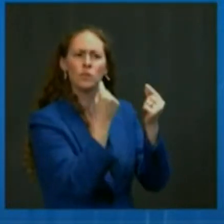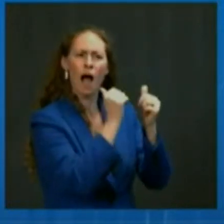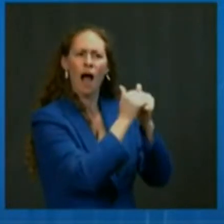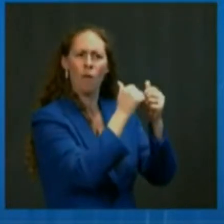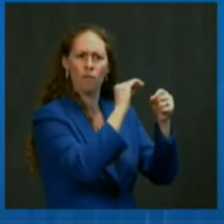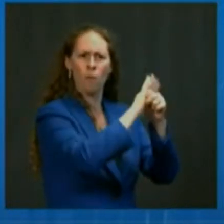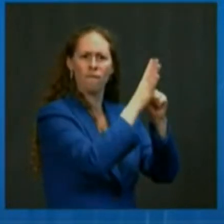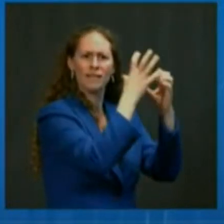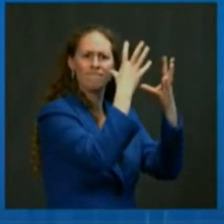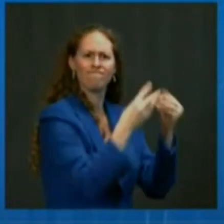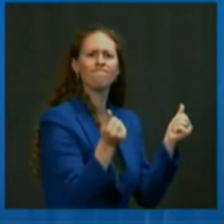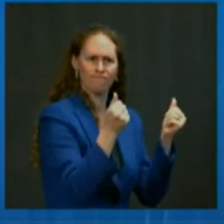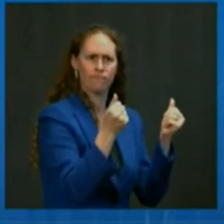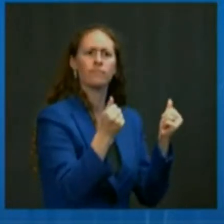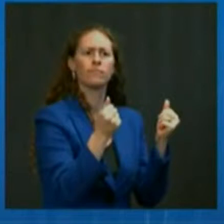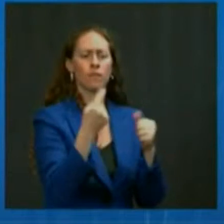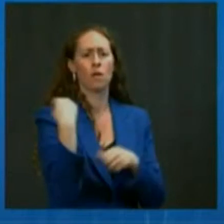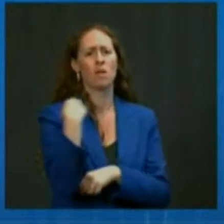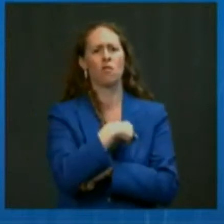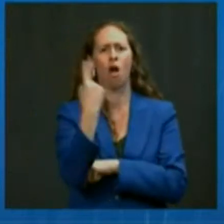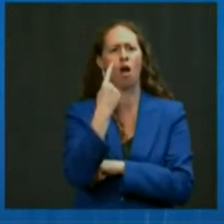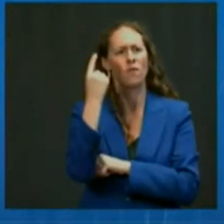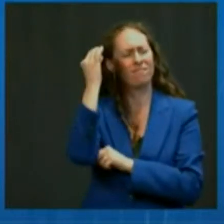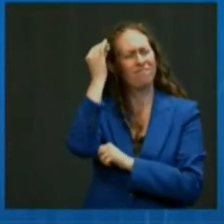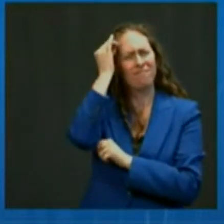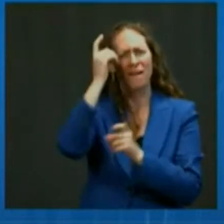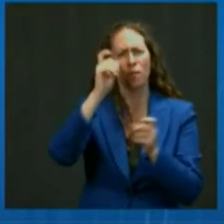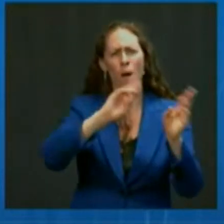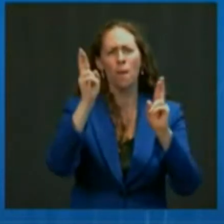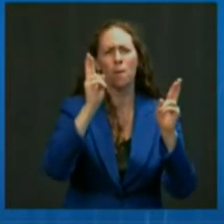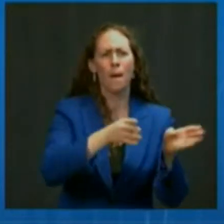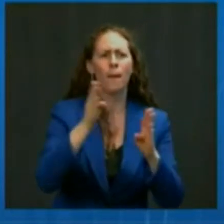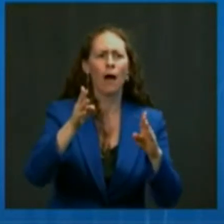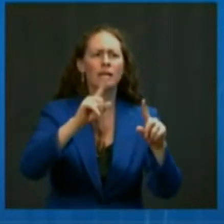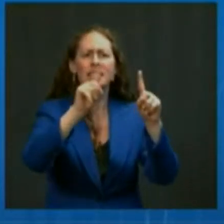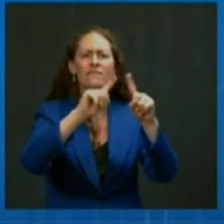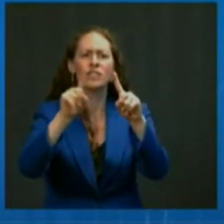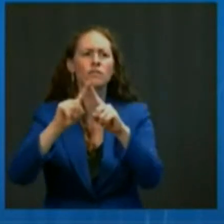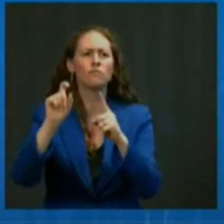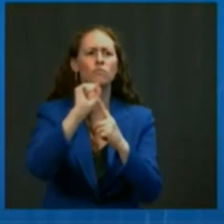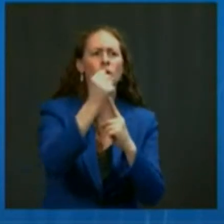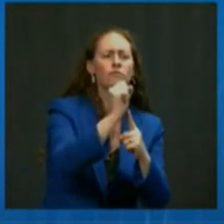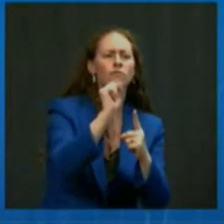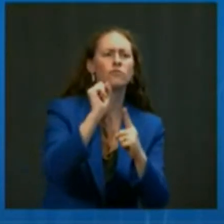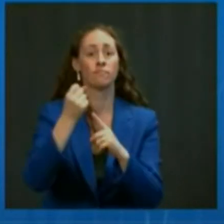scenario, including the potential need for vaccine booster shots.